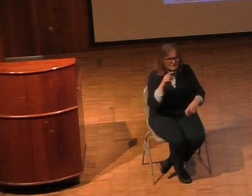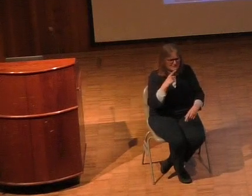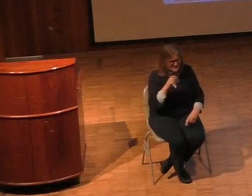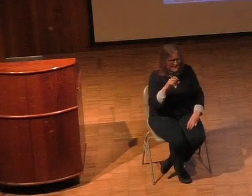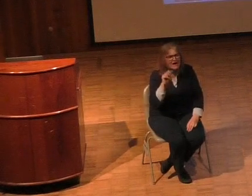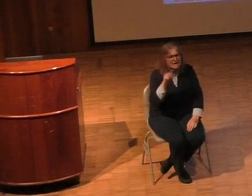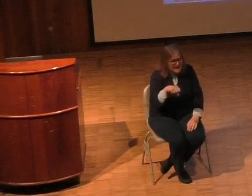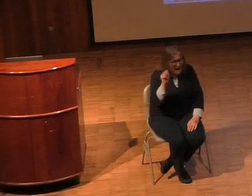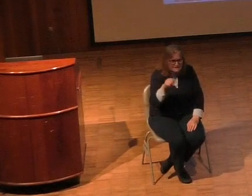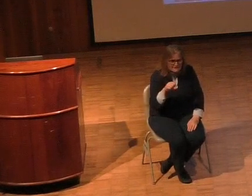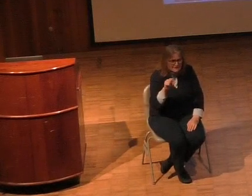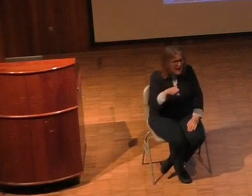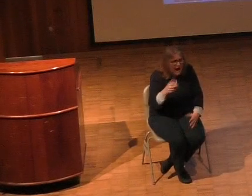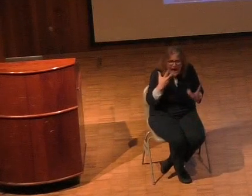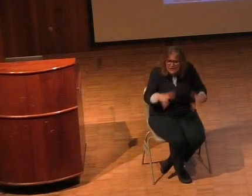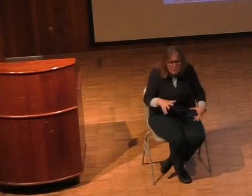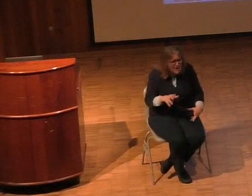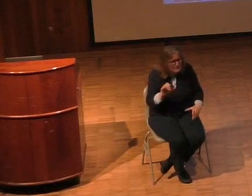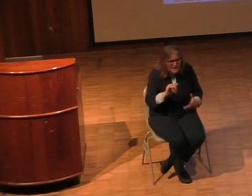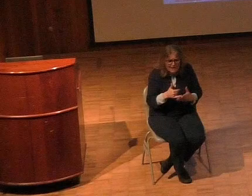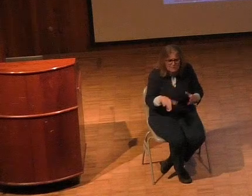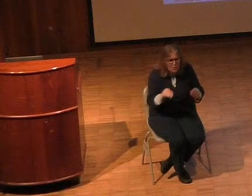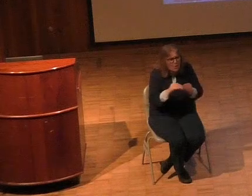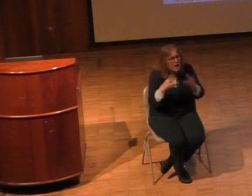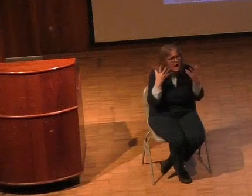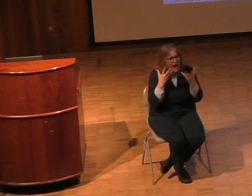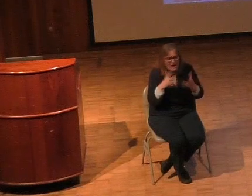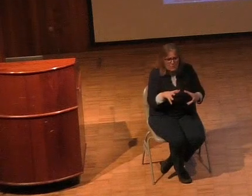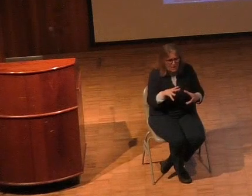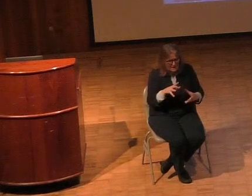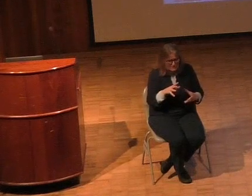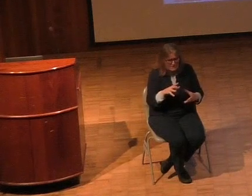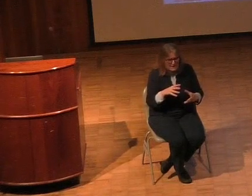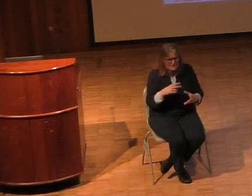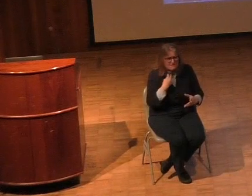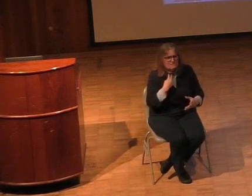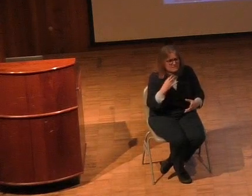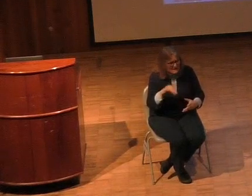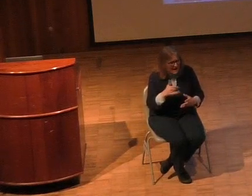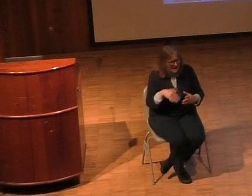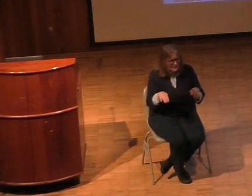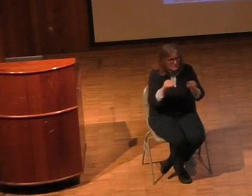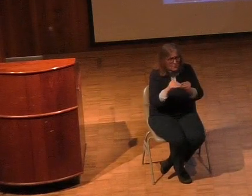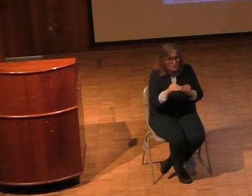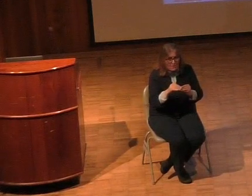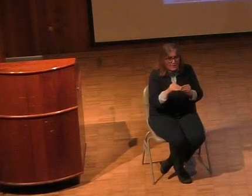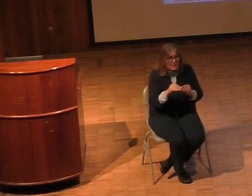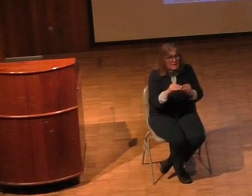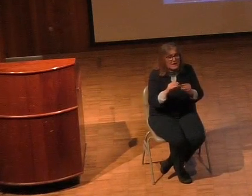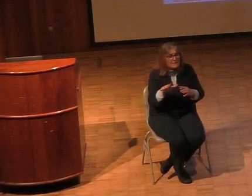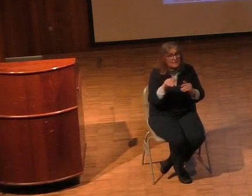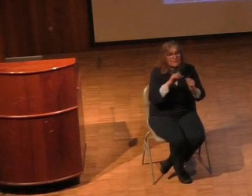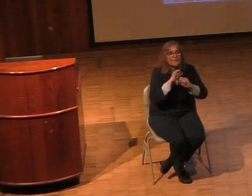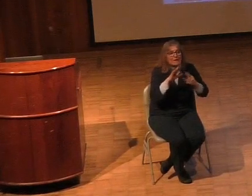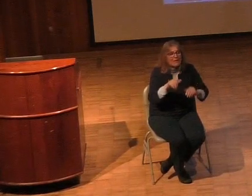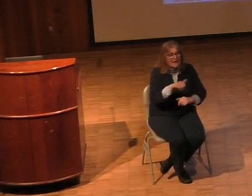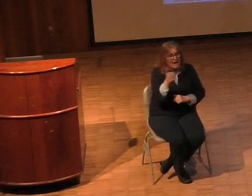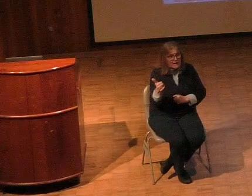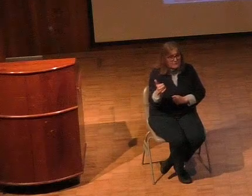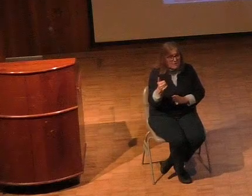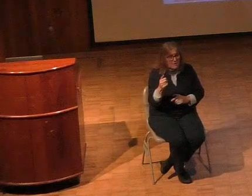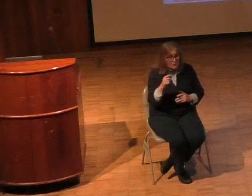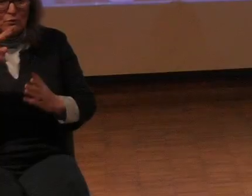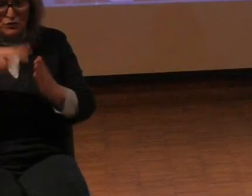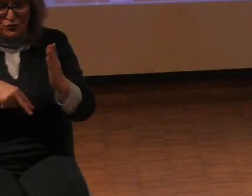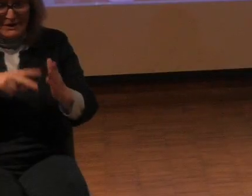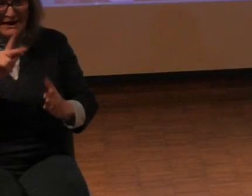want to check the box anymore. Don't want to be beholden to this anymore. And if I leave you with nothing else today, when you read